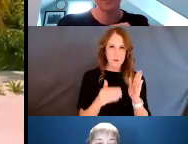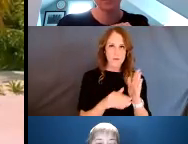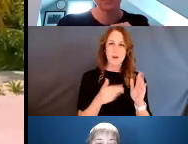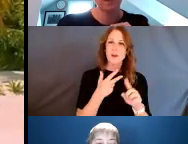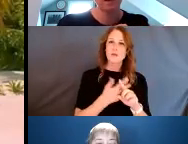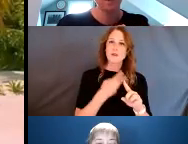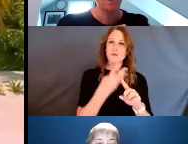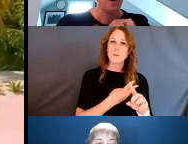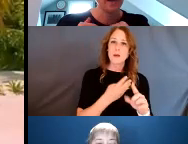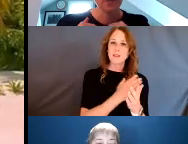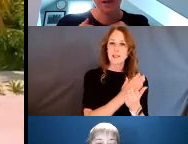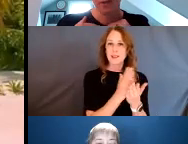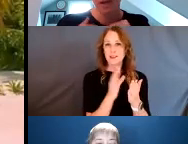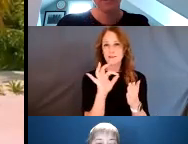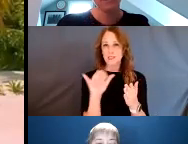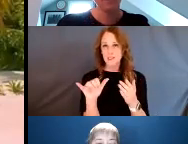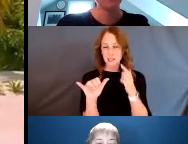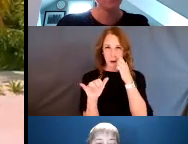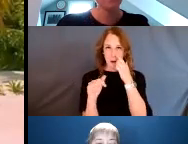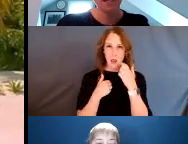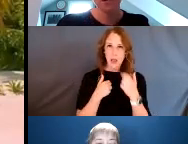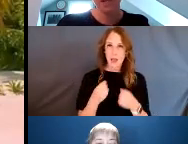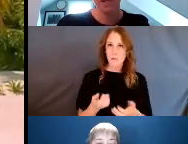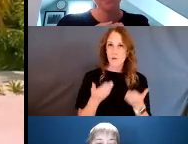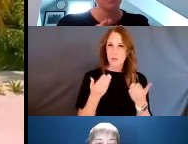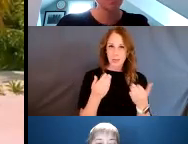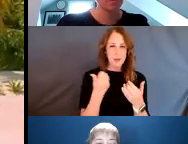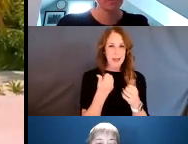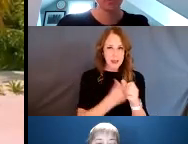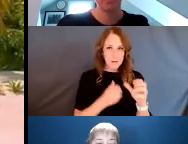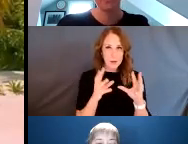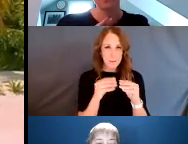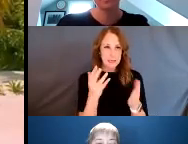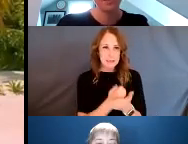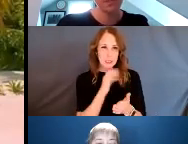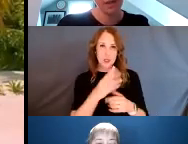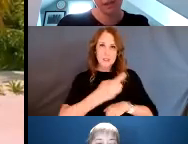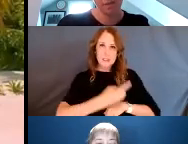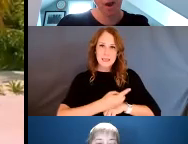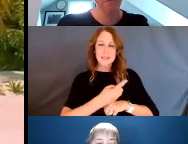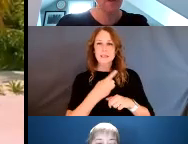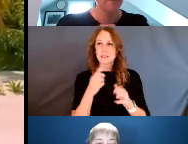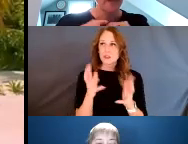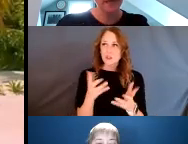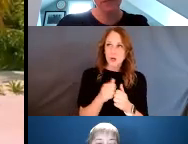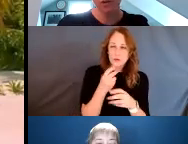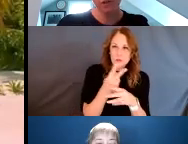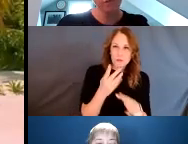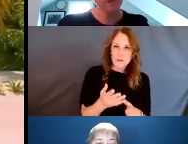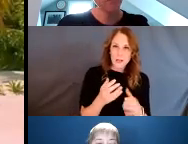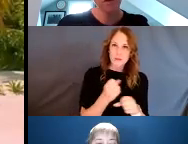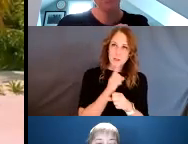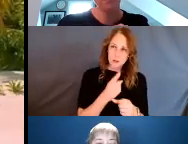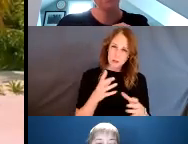the end of our fiscal year, I bring up in every staff meeting, take your days, talk to your supervisors, get that time off. And if